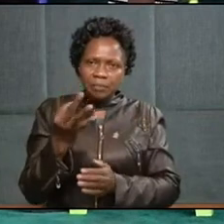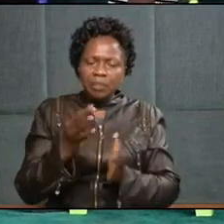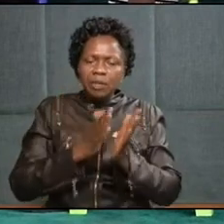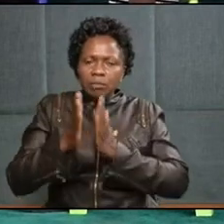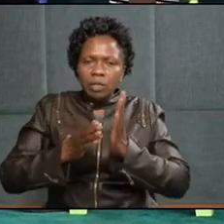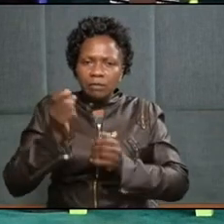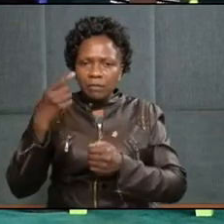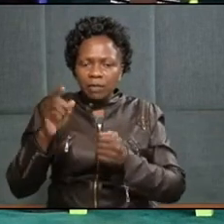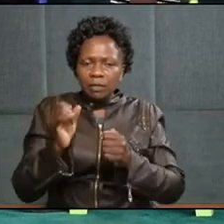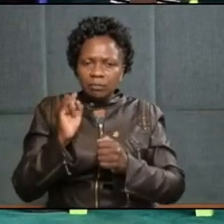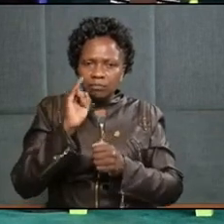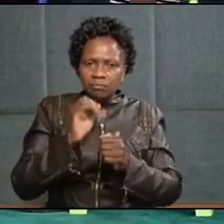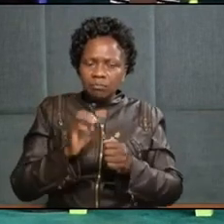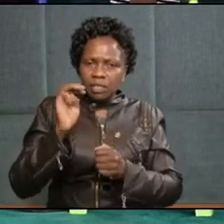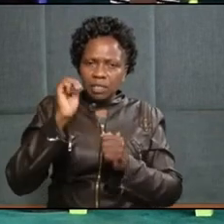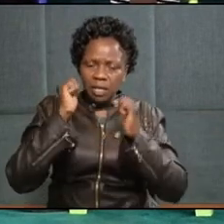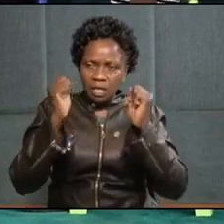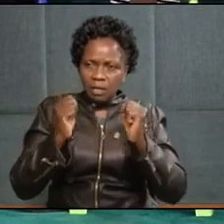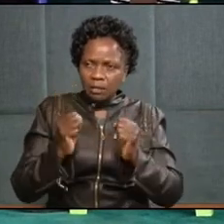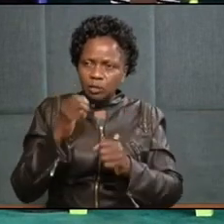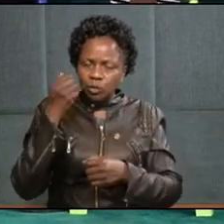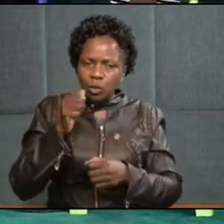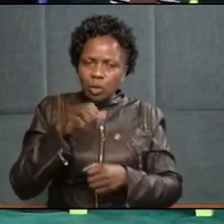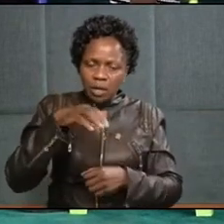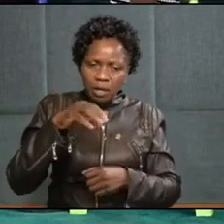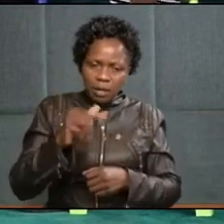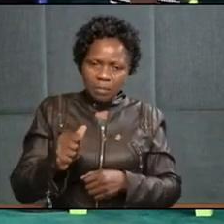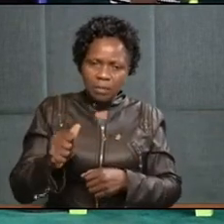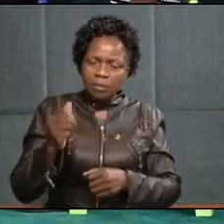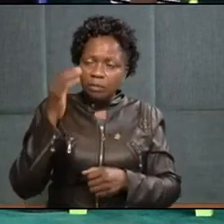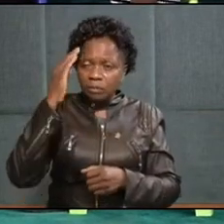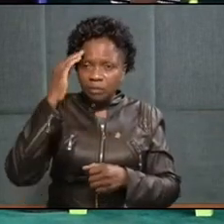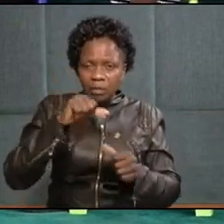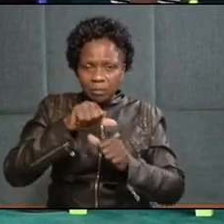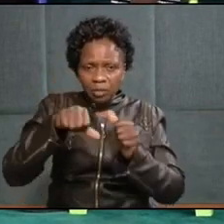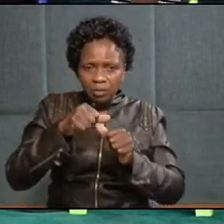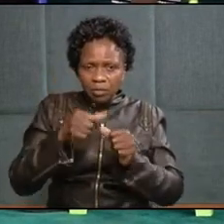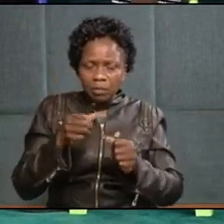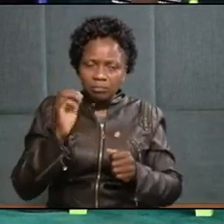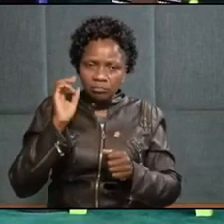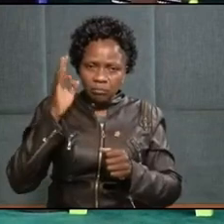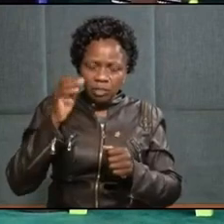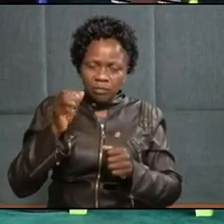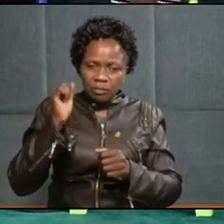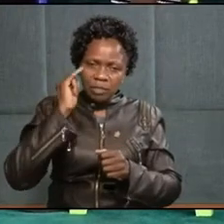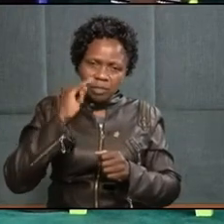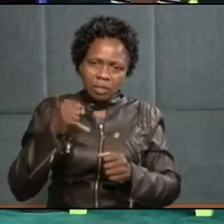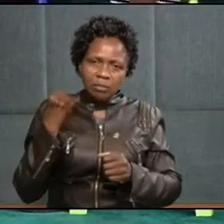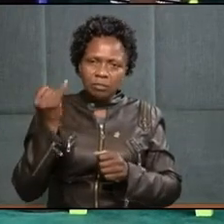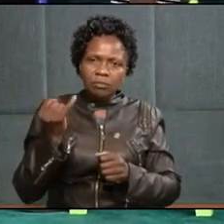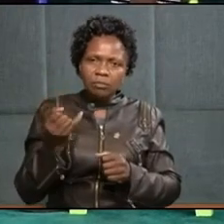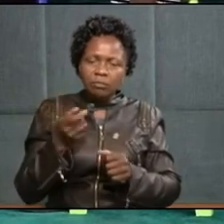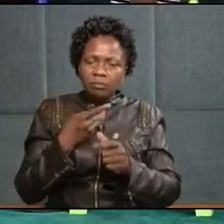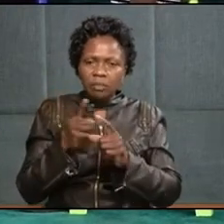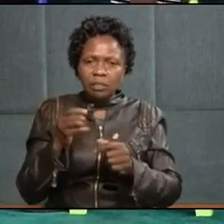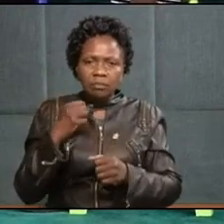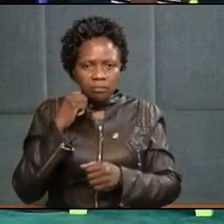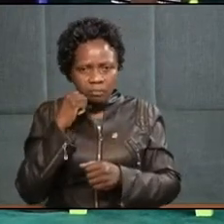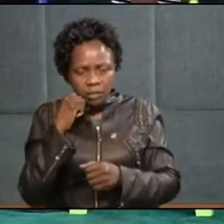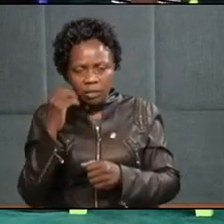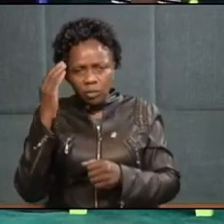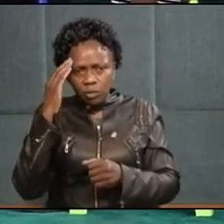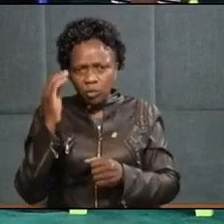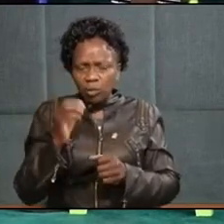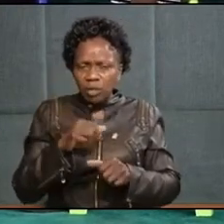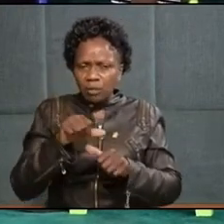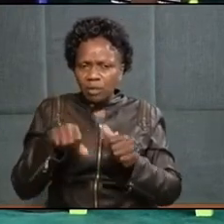way for the Messiah. And so Apollos knew about the message as John had preached it, but sadly, he didn't know